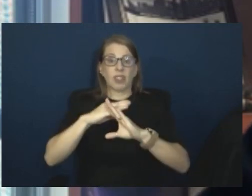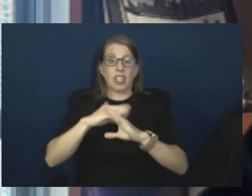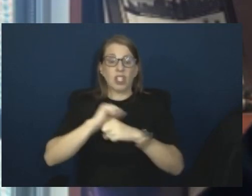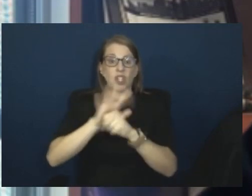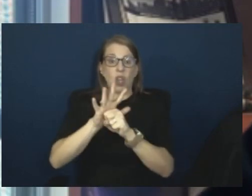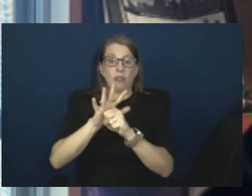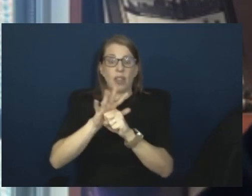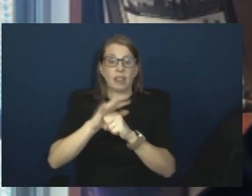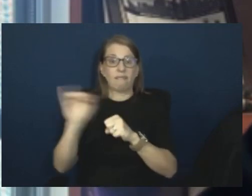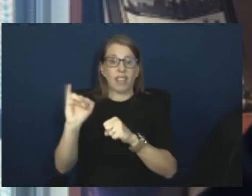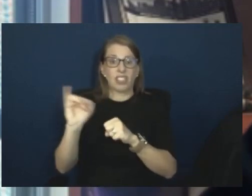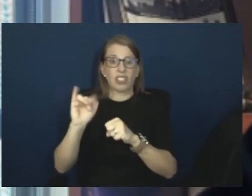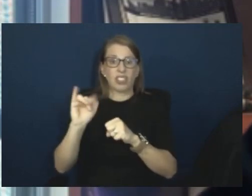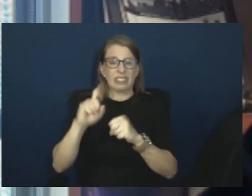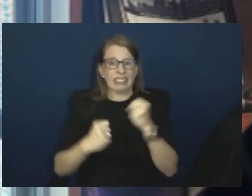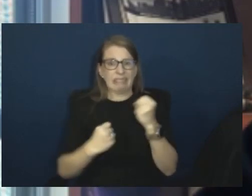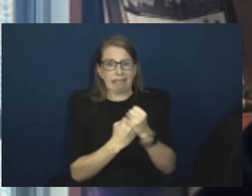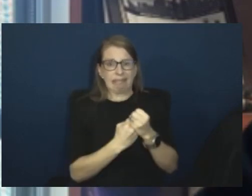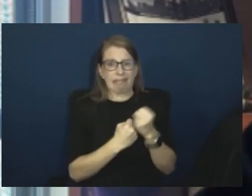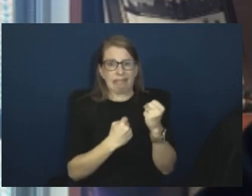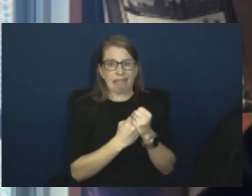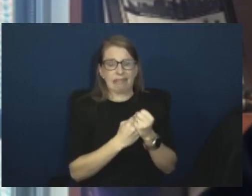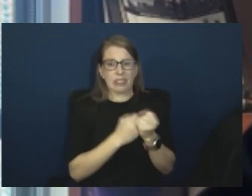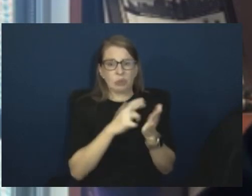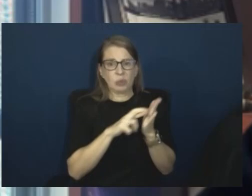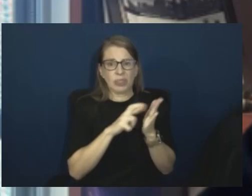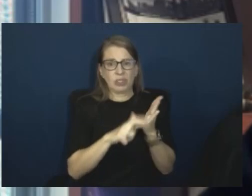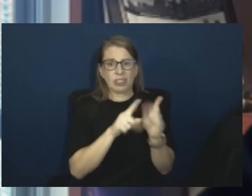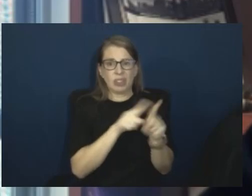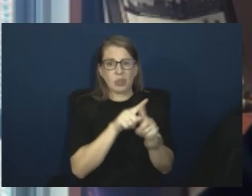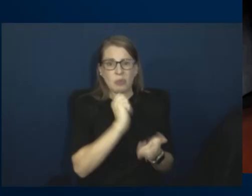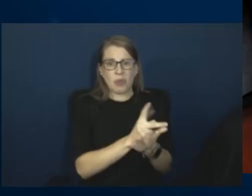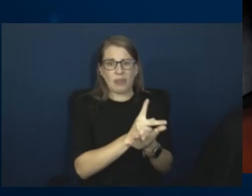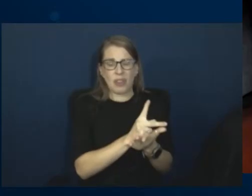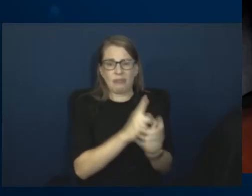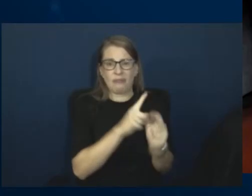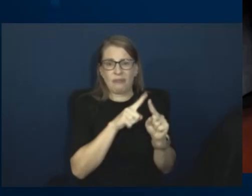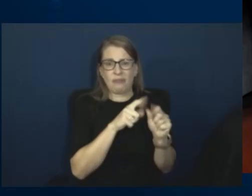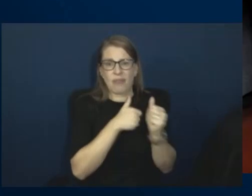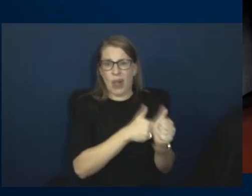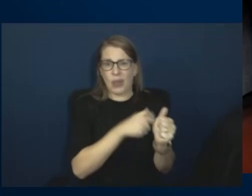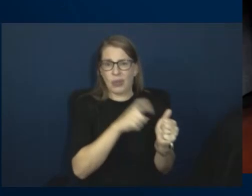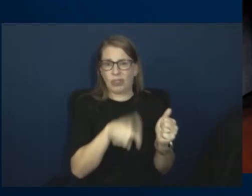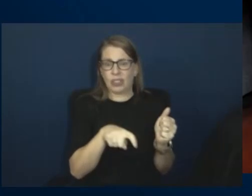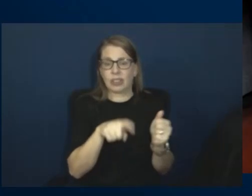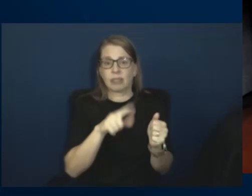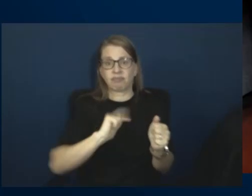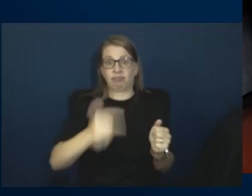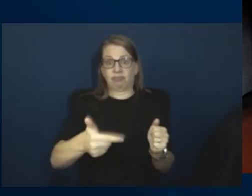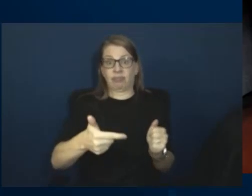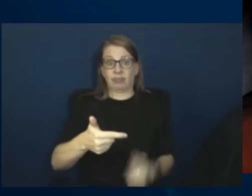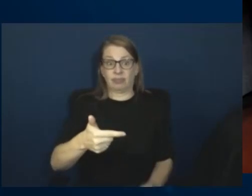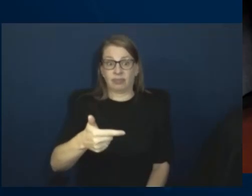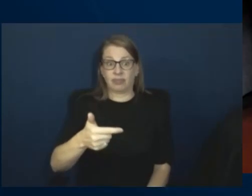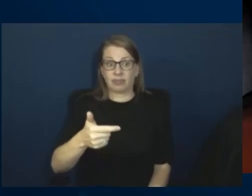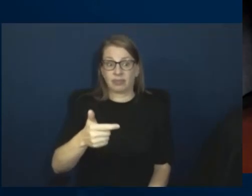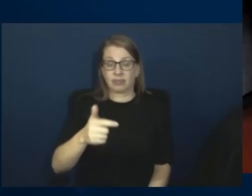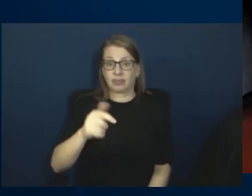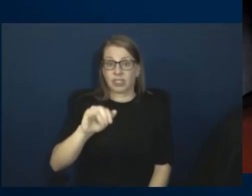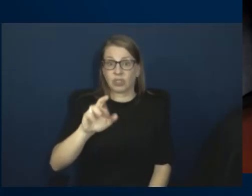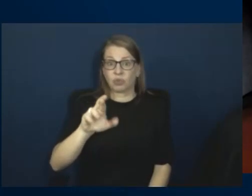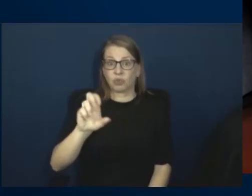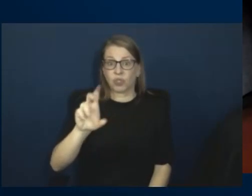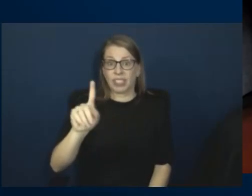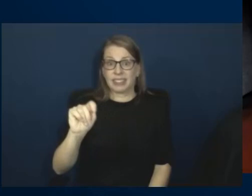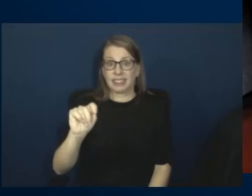sound data and approvals. But I'll pass to Juergen. He's the veterinarian and expert on this type of thing. All